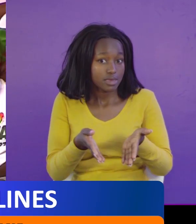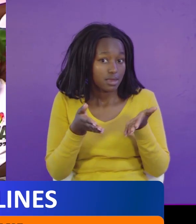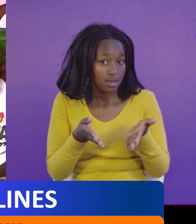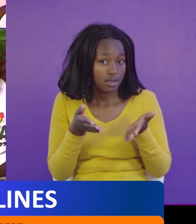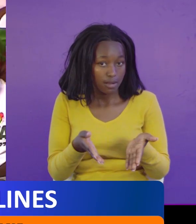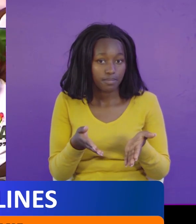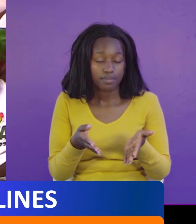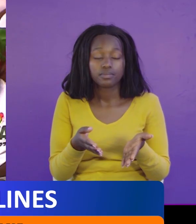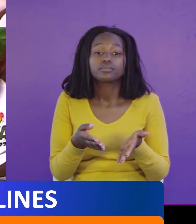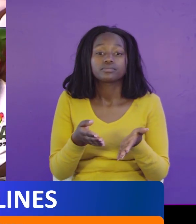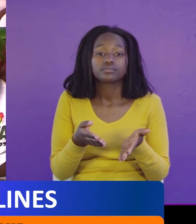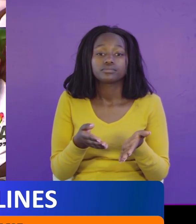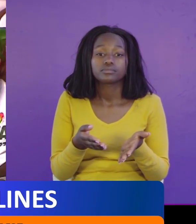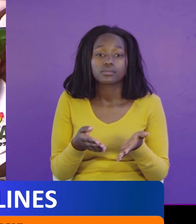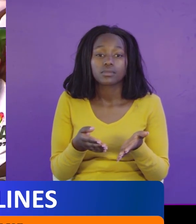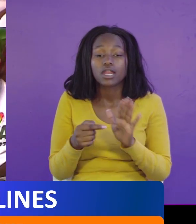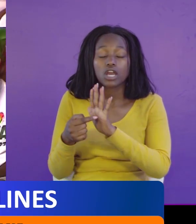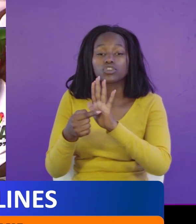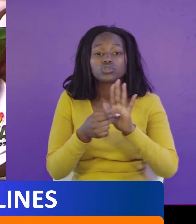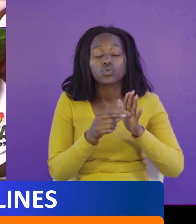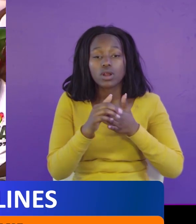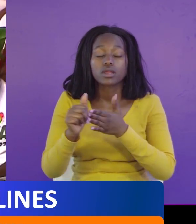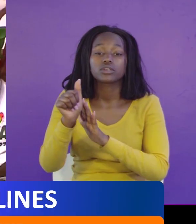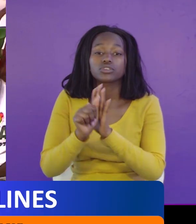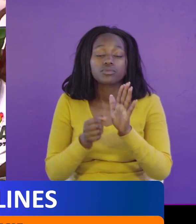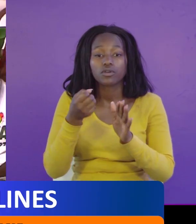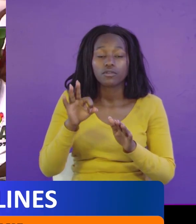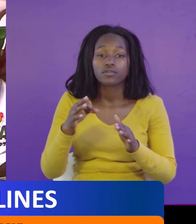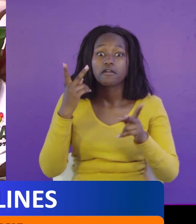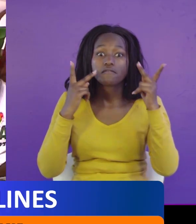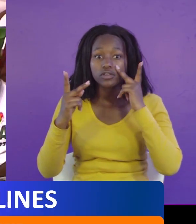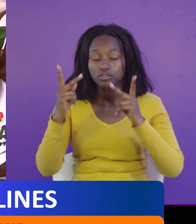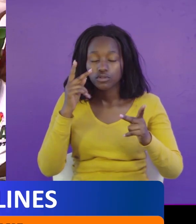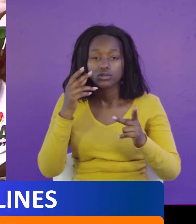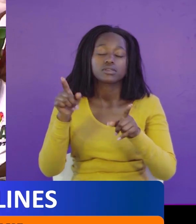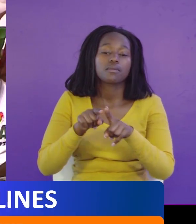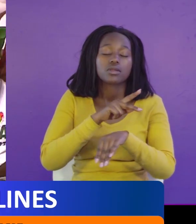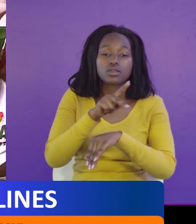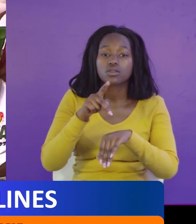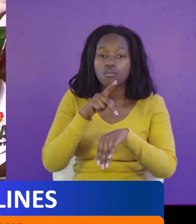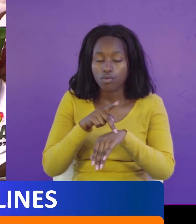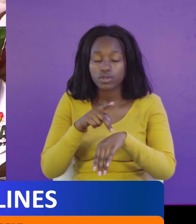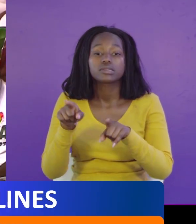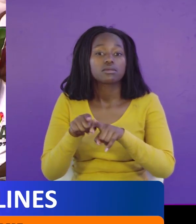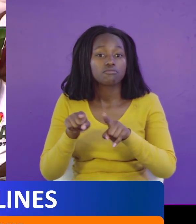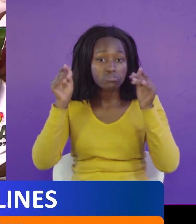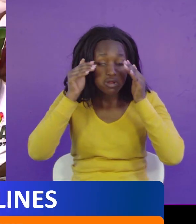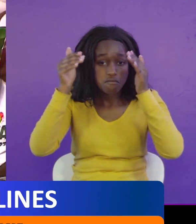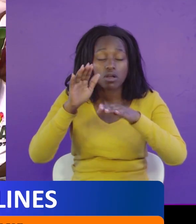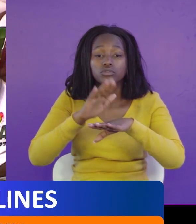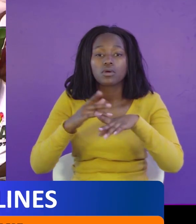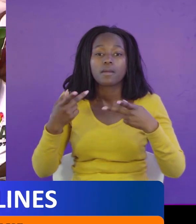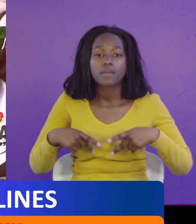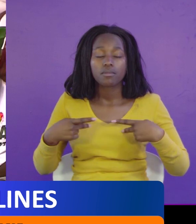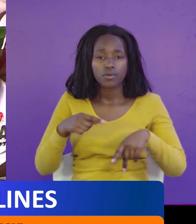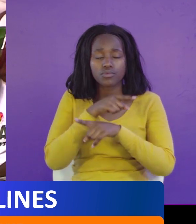rebirth of a leadership of vision, of principle, people-centeredness. Remember Wanjiku, whom we